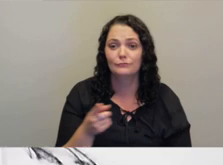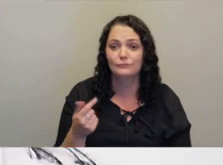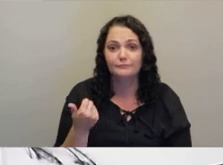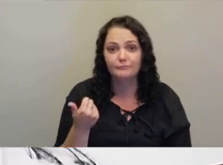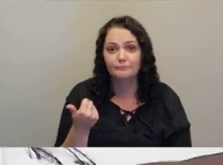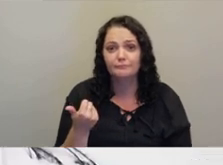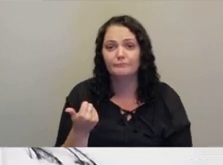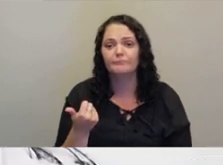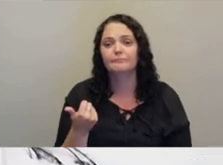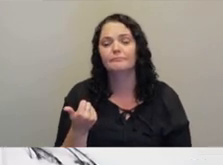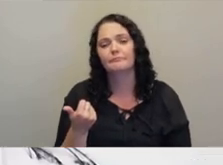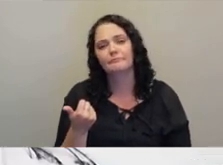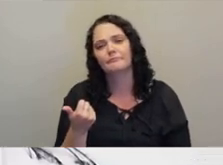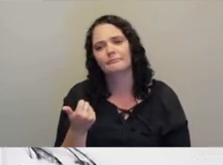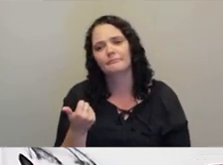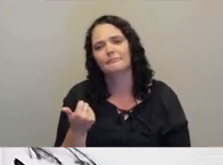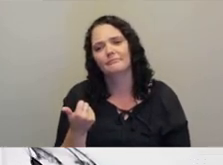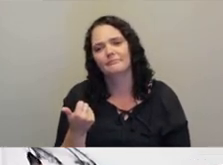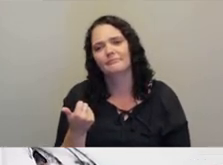of Venus at home?